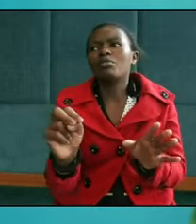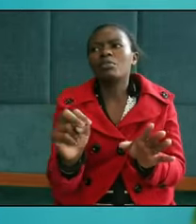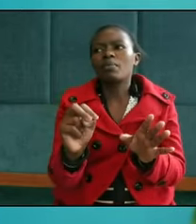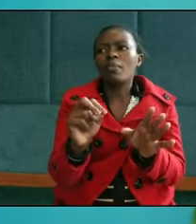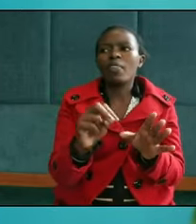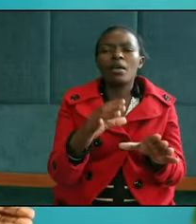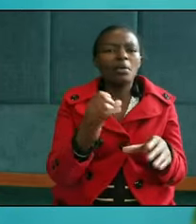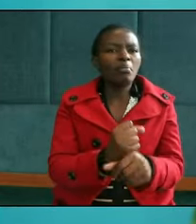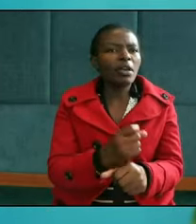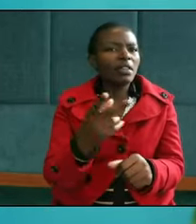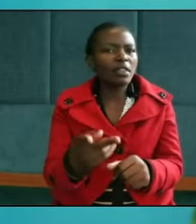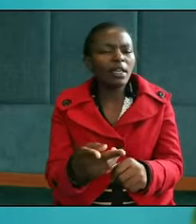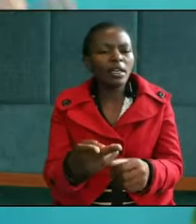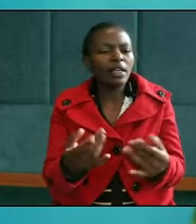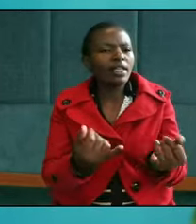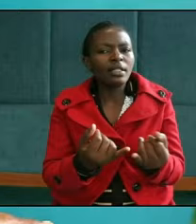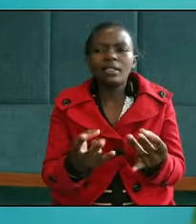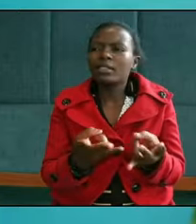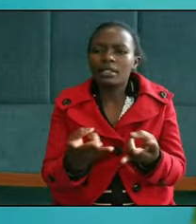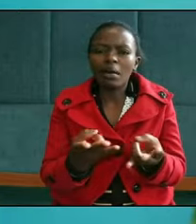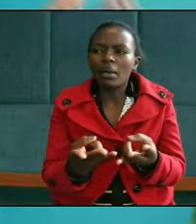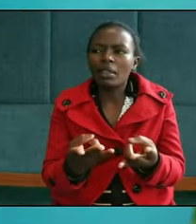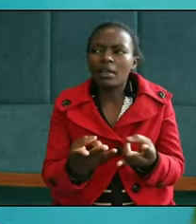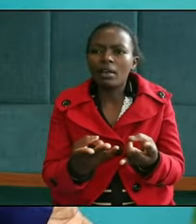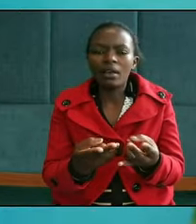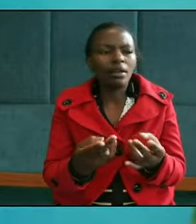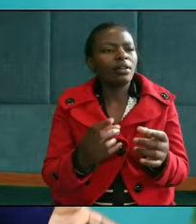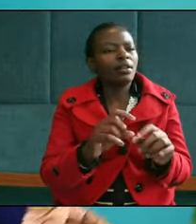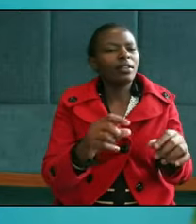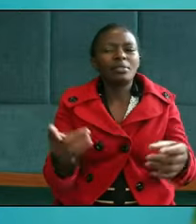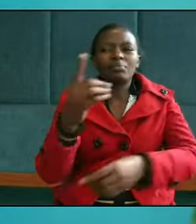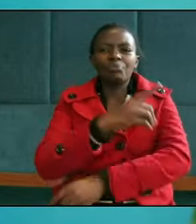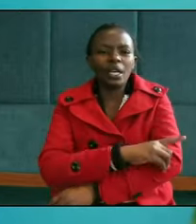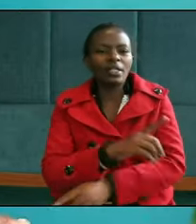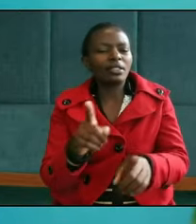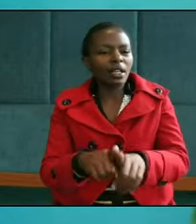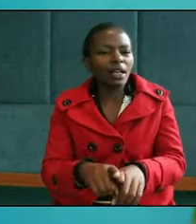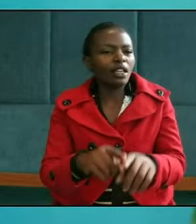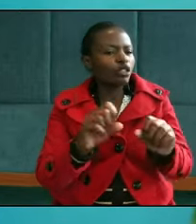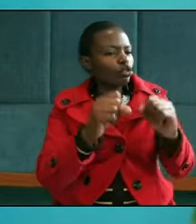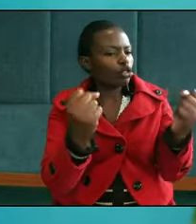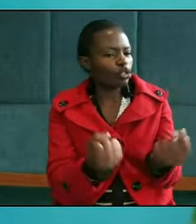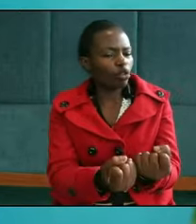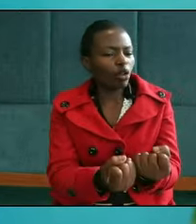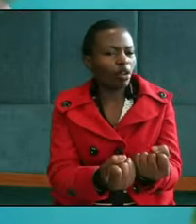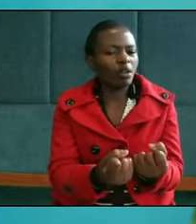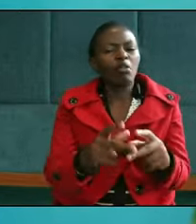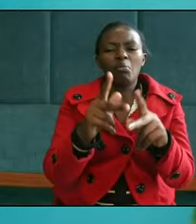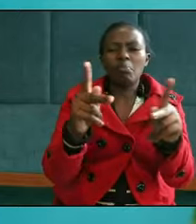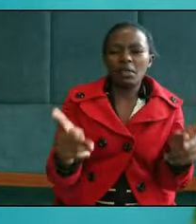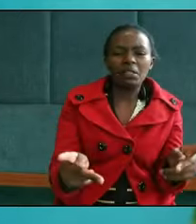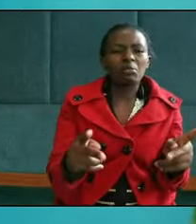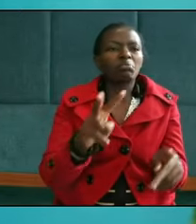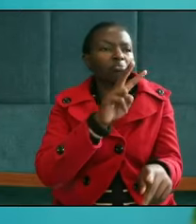They make Sabbath school like a social club. Mount Kenya Safari Club, Nairobi Sports Club. We are just